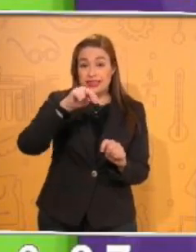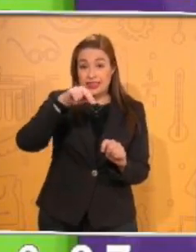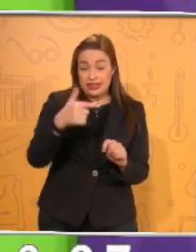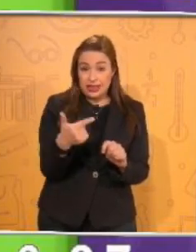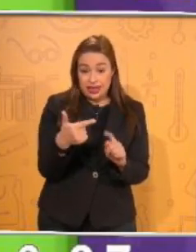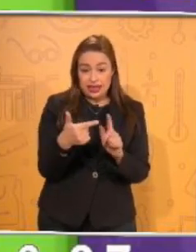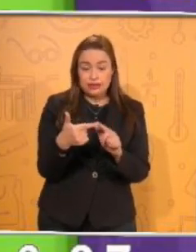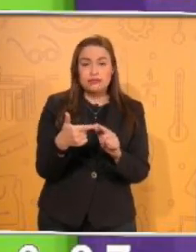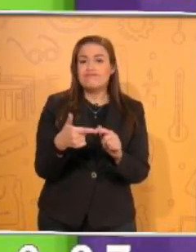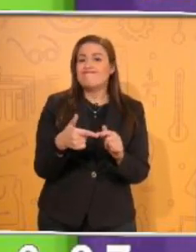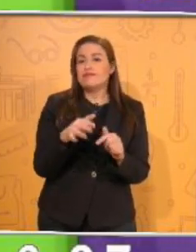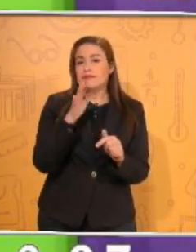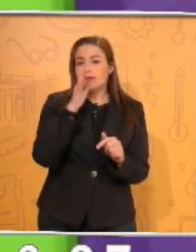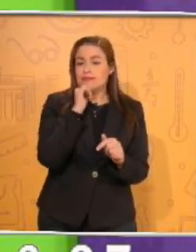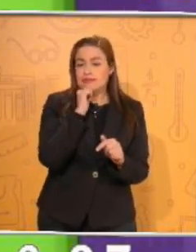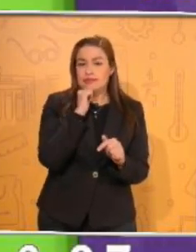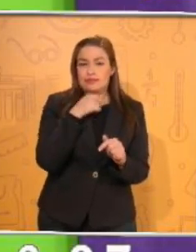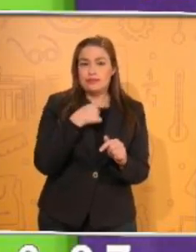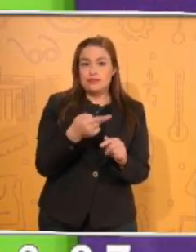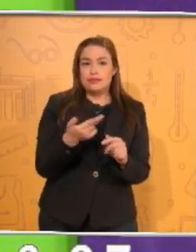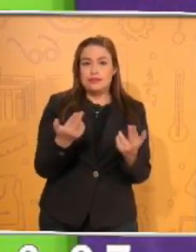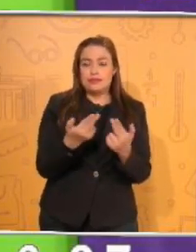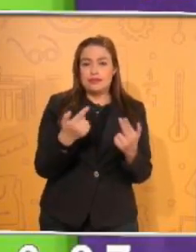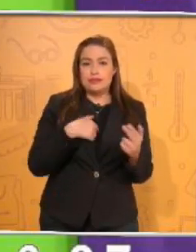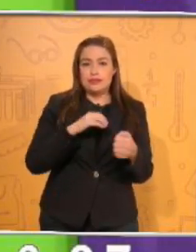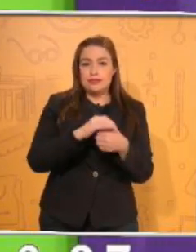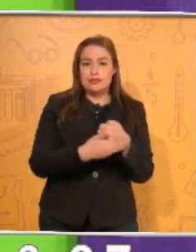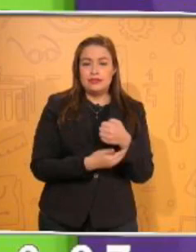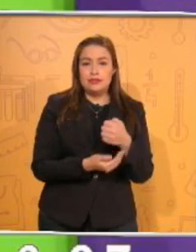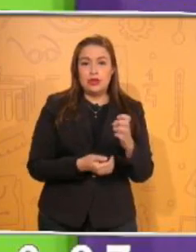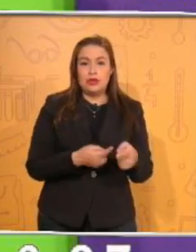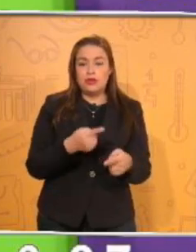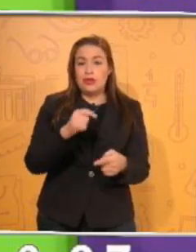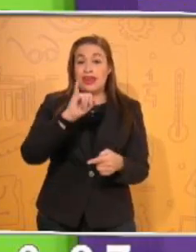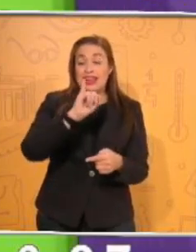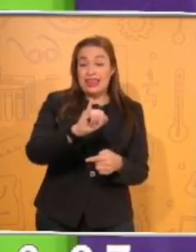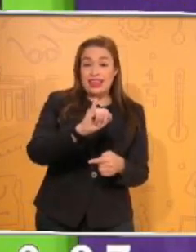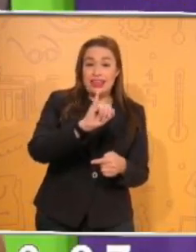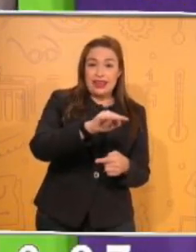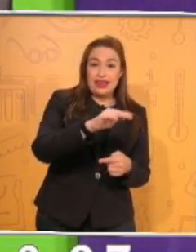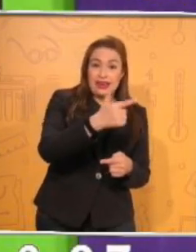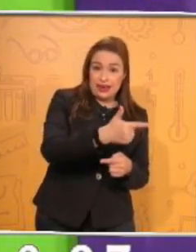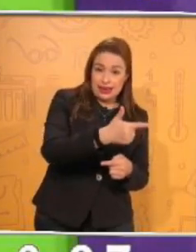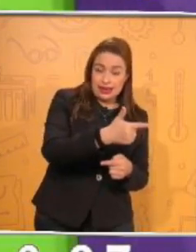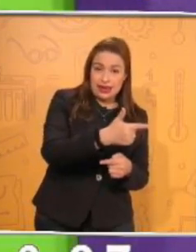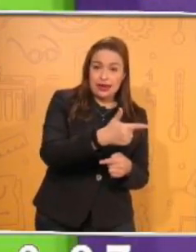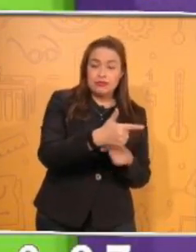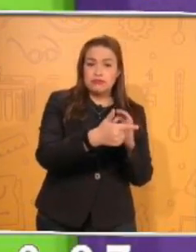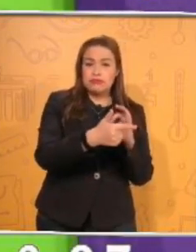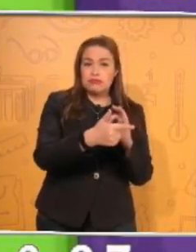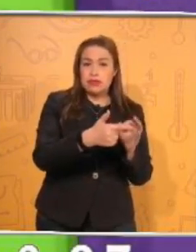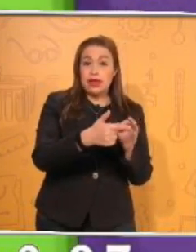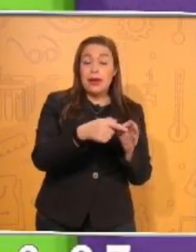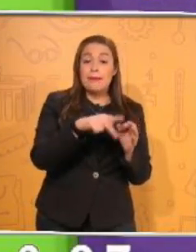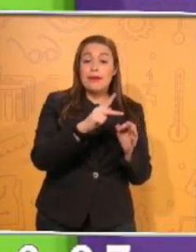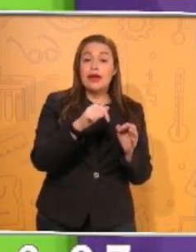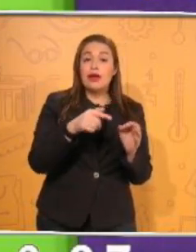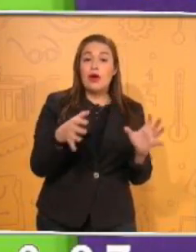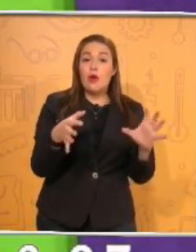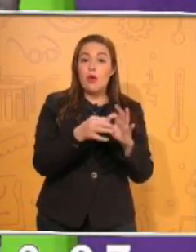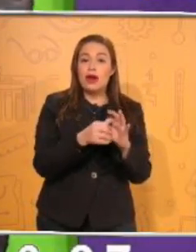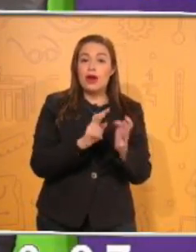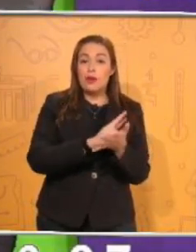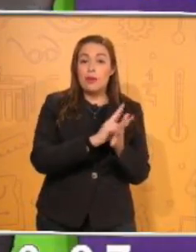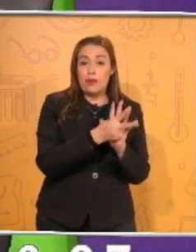ing. Get, it's gonna be getting. Plan, it's gonna be planning.